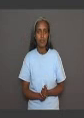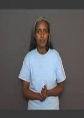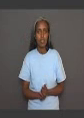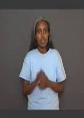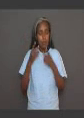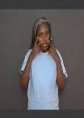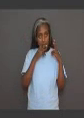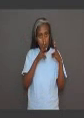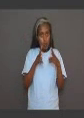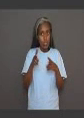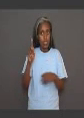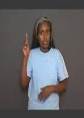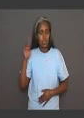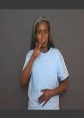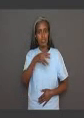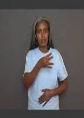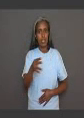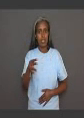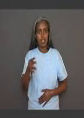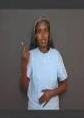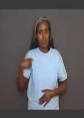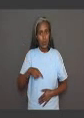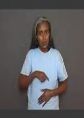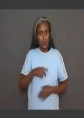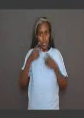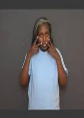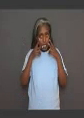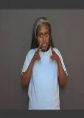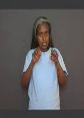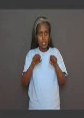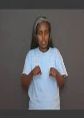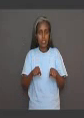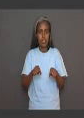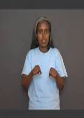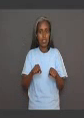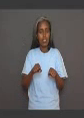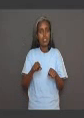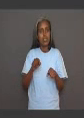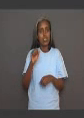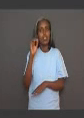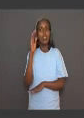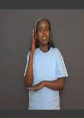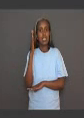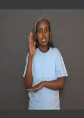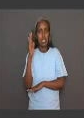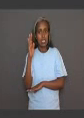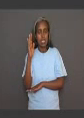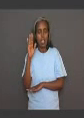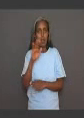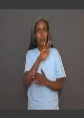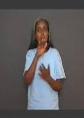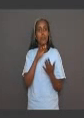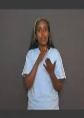By looking at this table, we can see that the majority of trees are